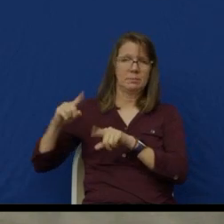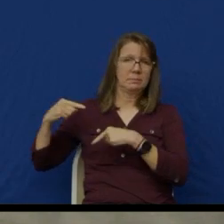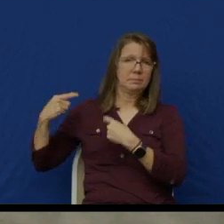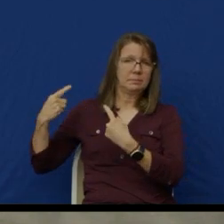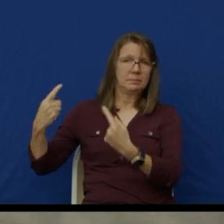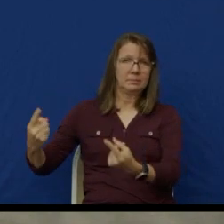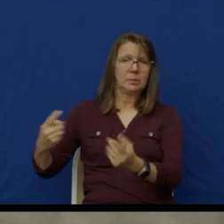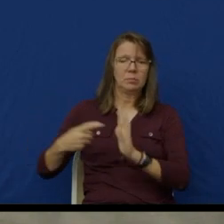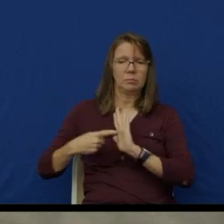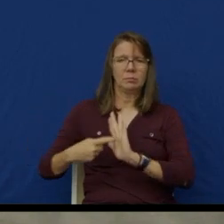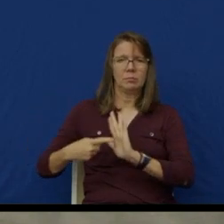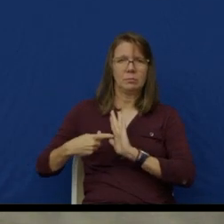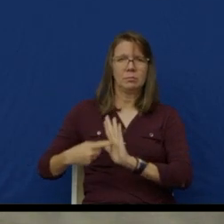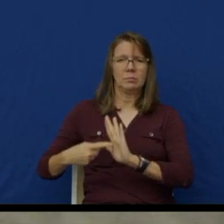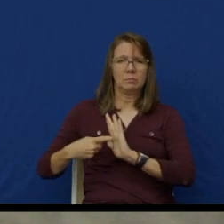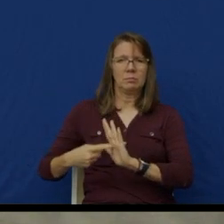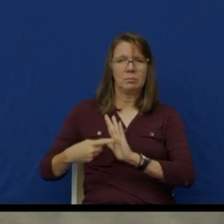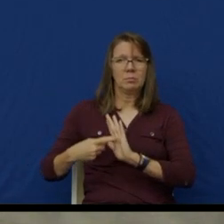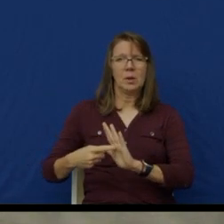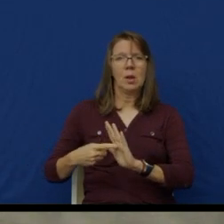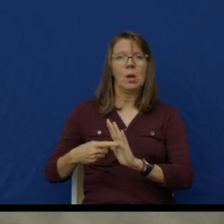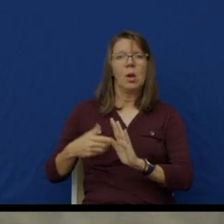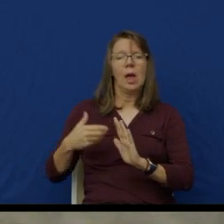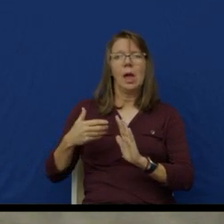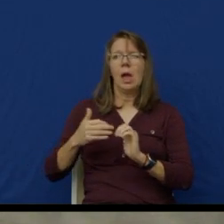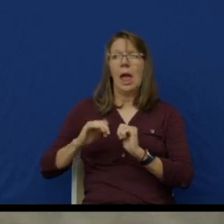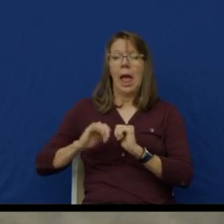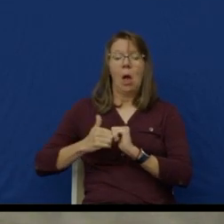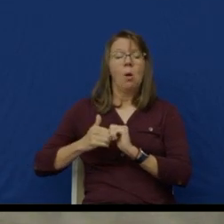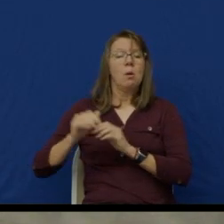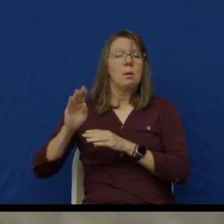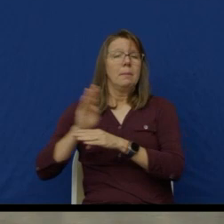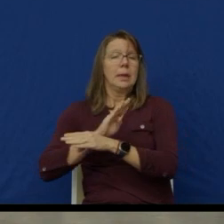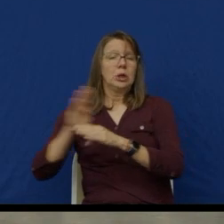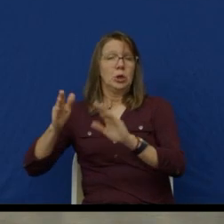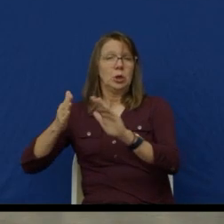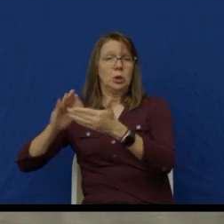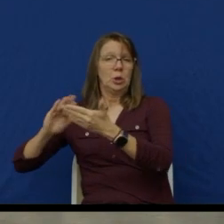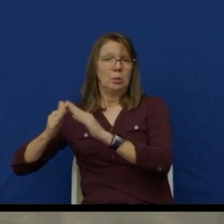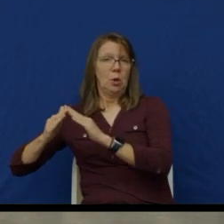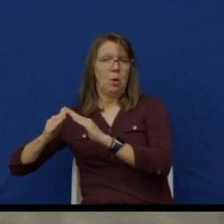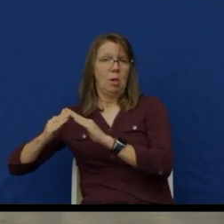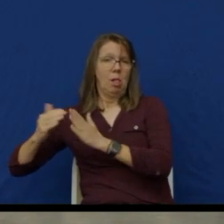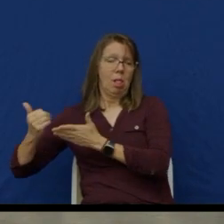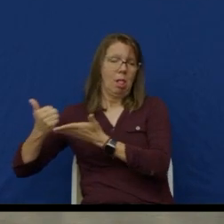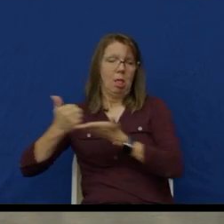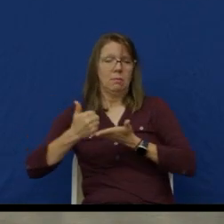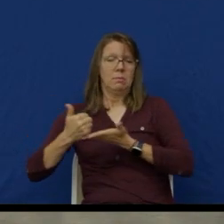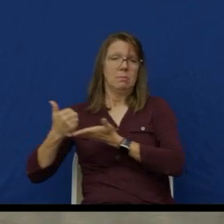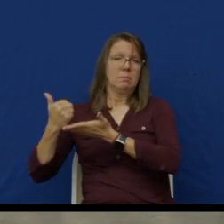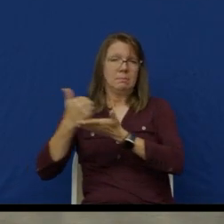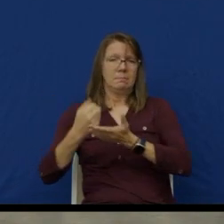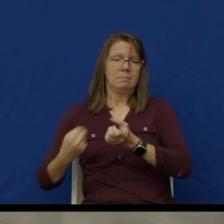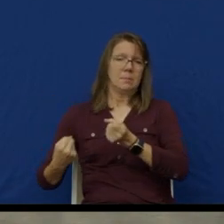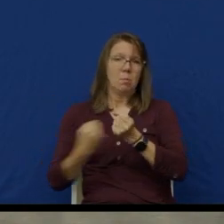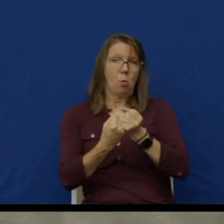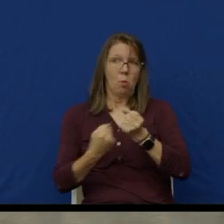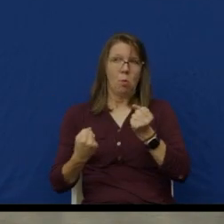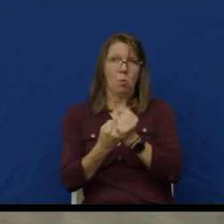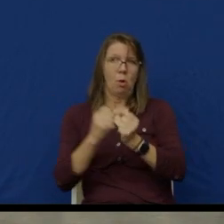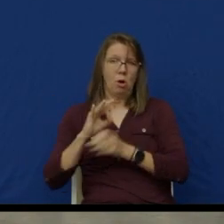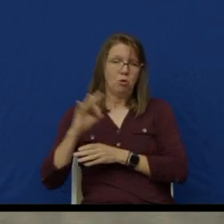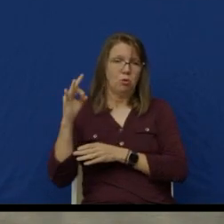significant contributions that members of the business community are making in support of Kentucky students.